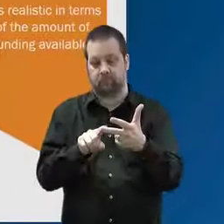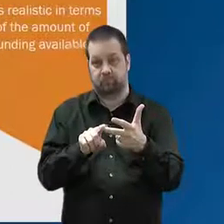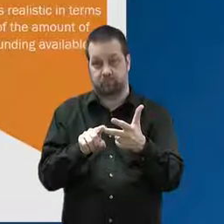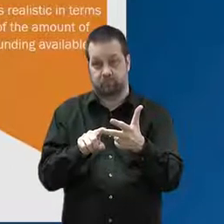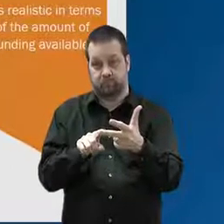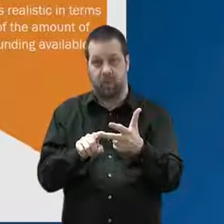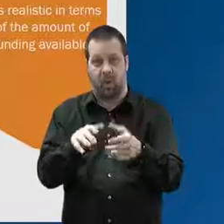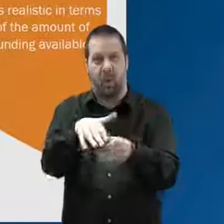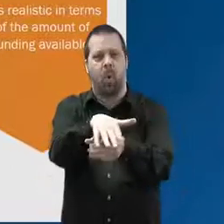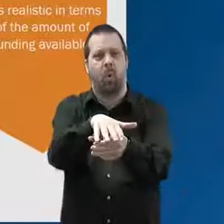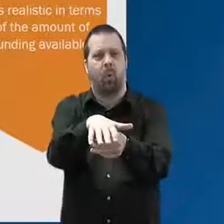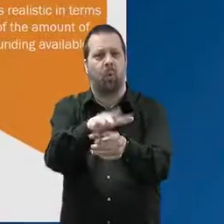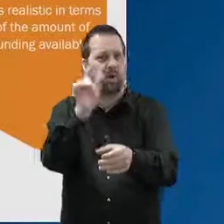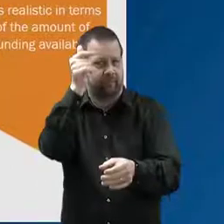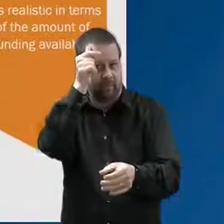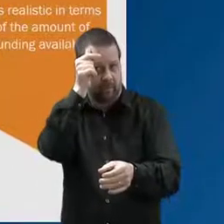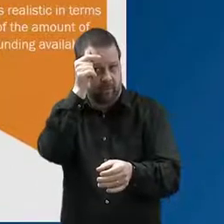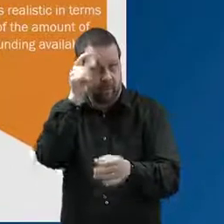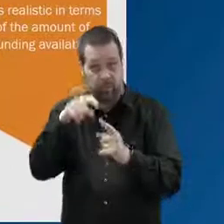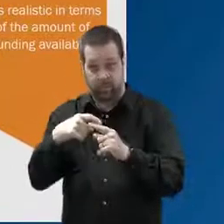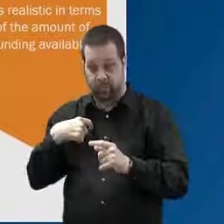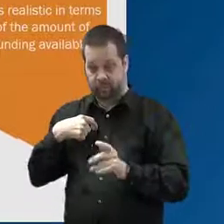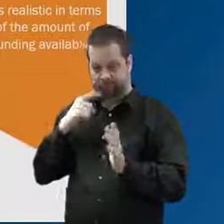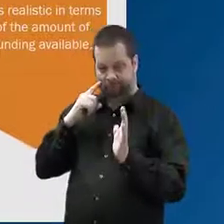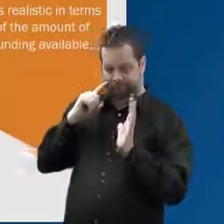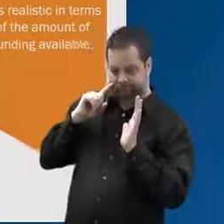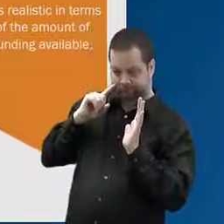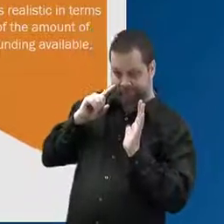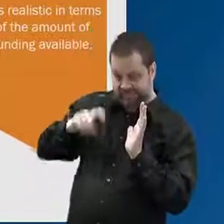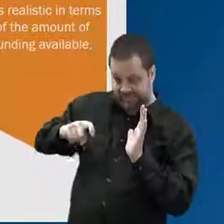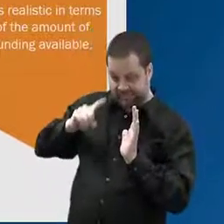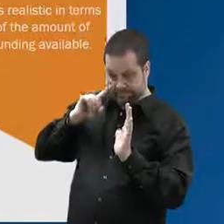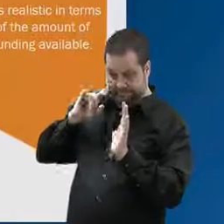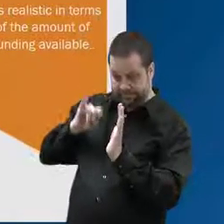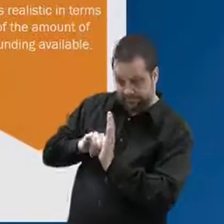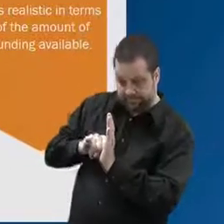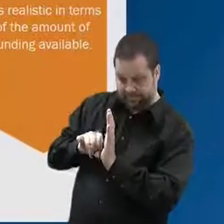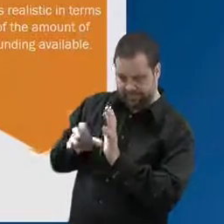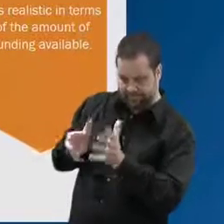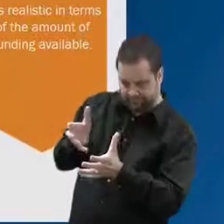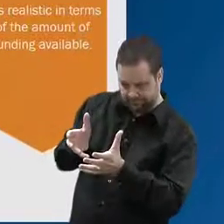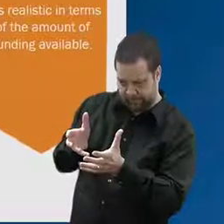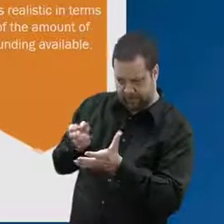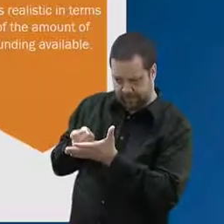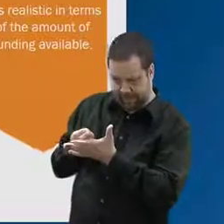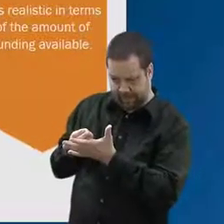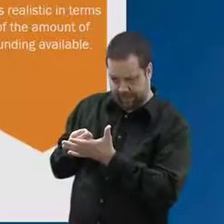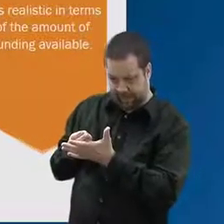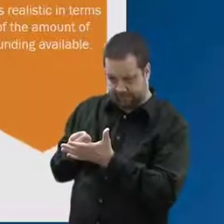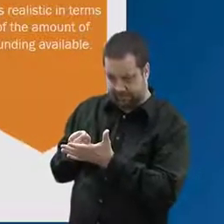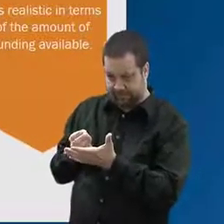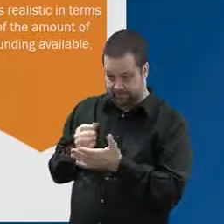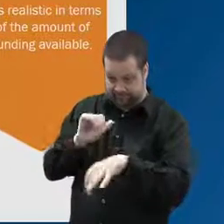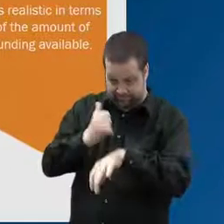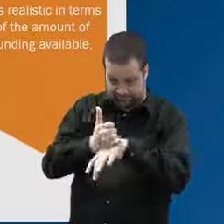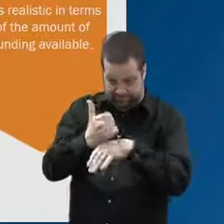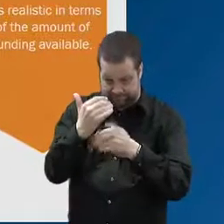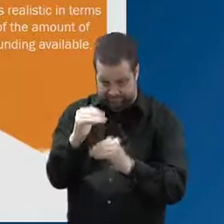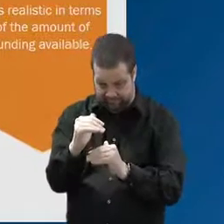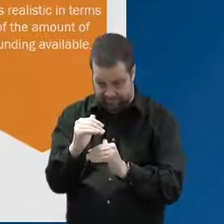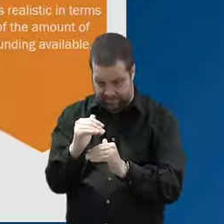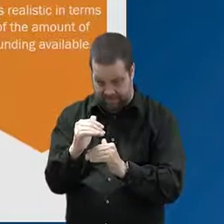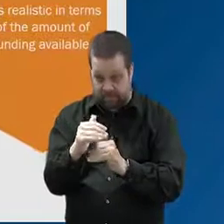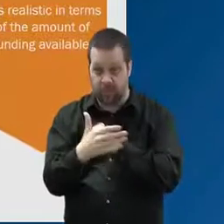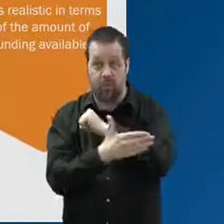Once the need has been identified and the amount of federal monies has been defined, the rural TIP helps local governments